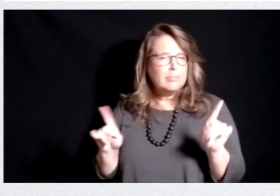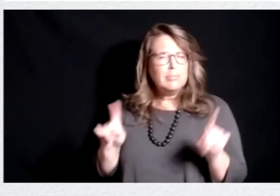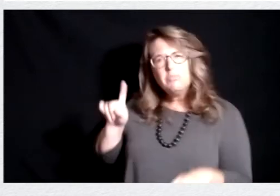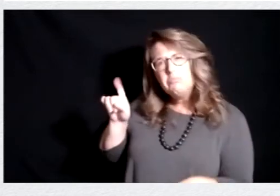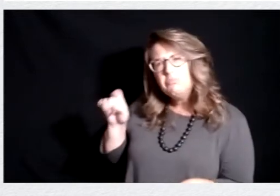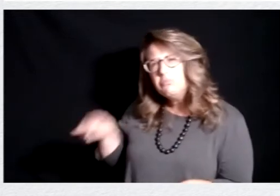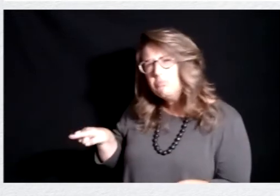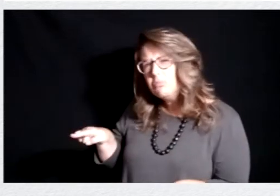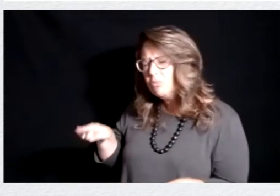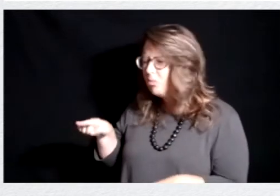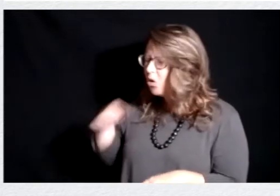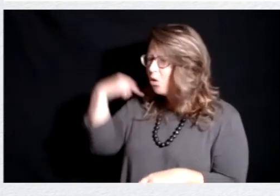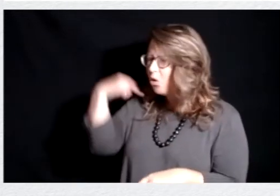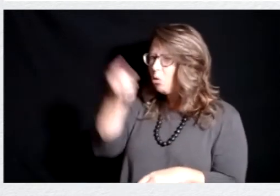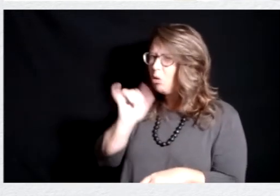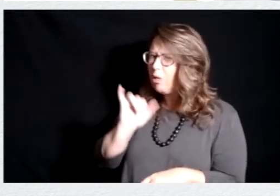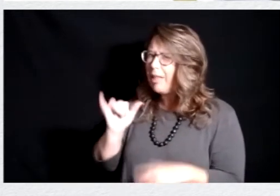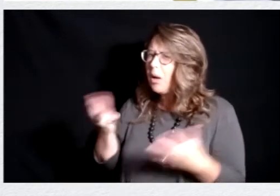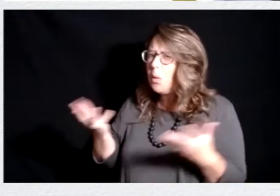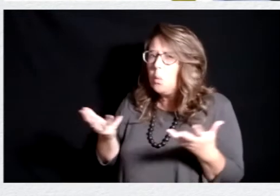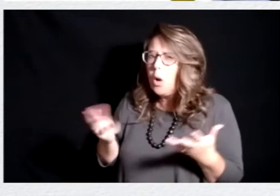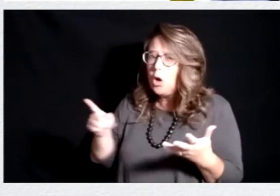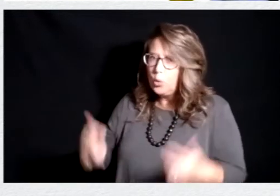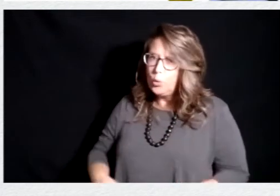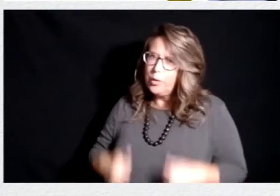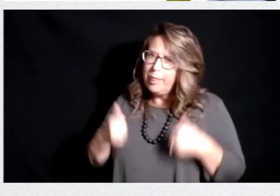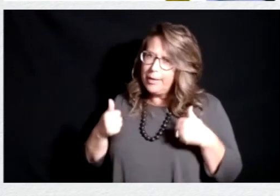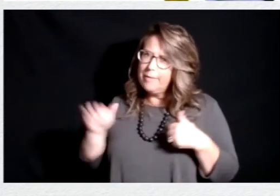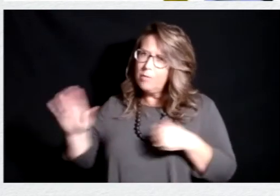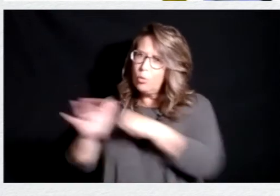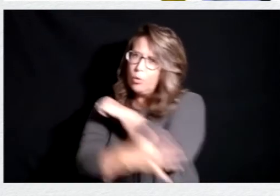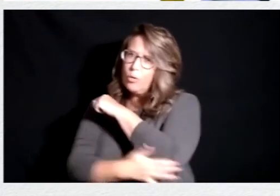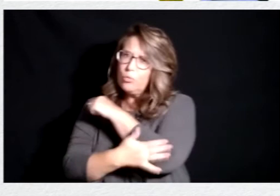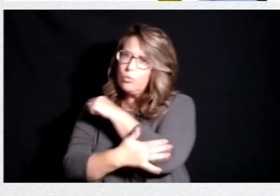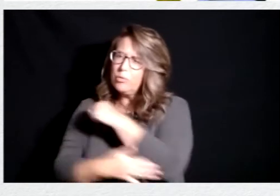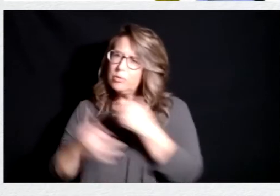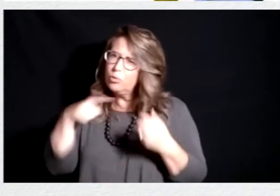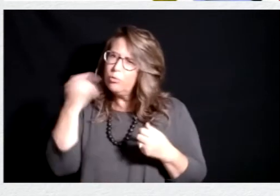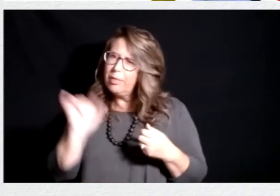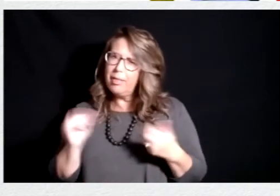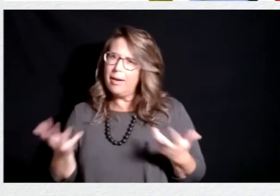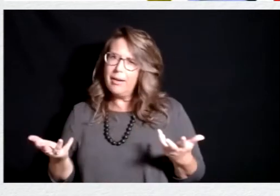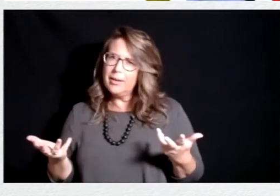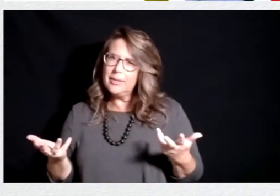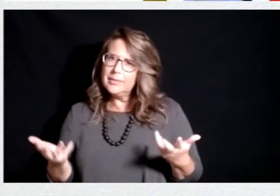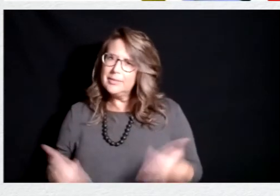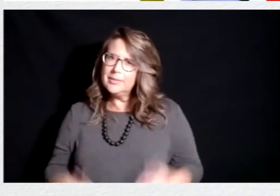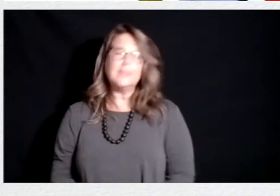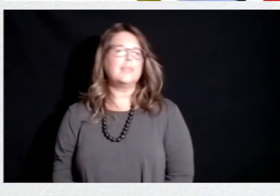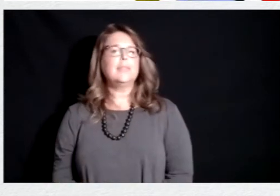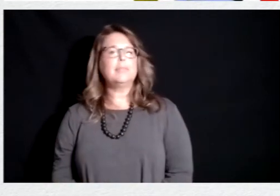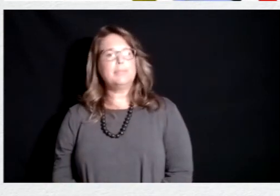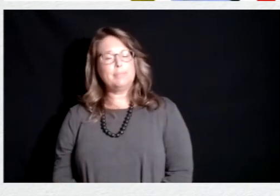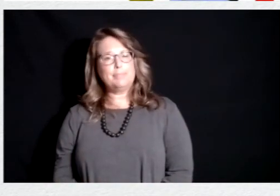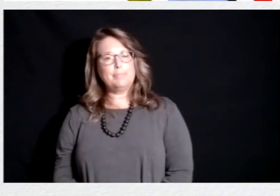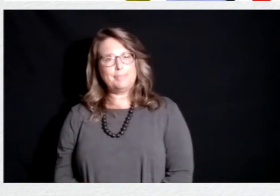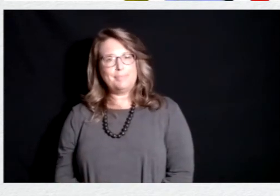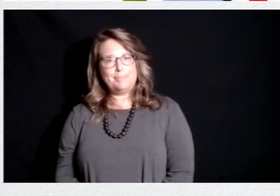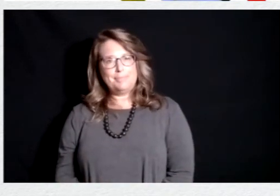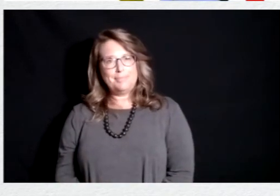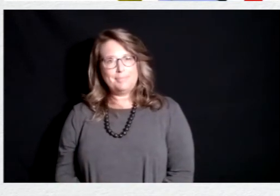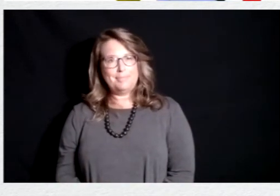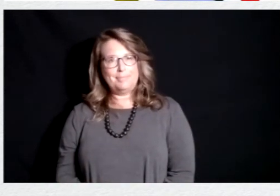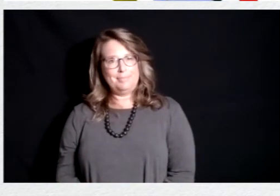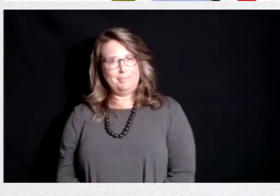look like where you live? También tengo mascotas, pero no tantas como tú. Igual, igual,